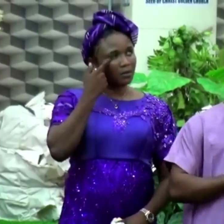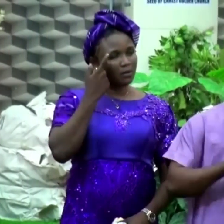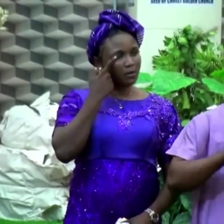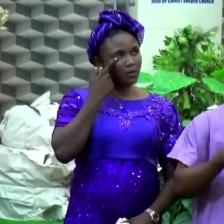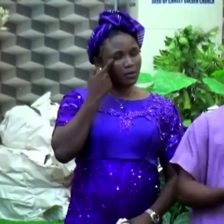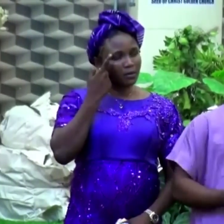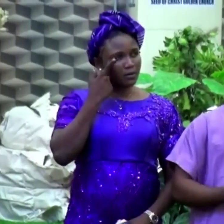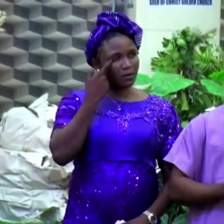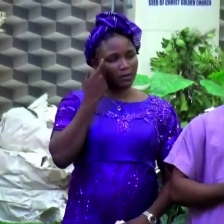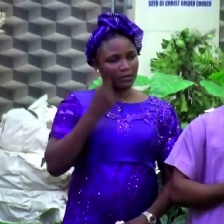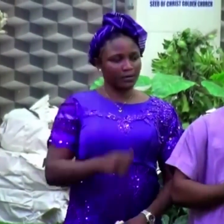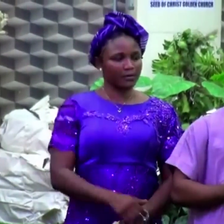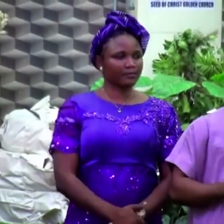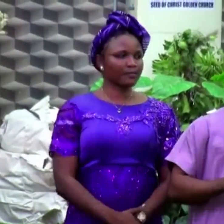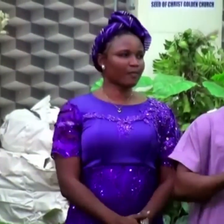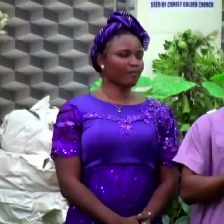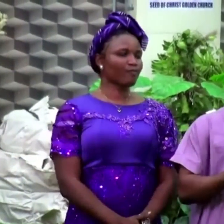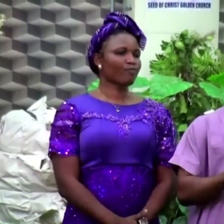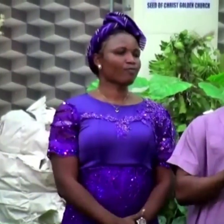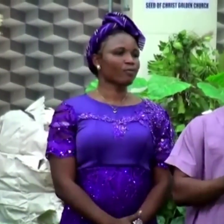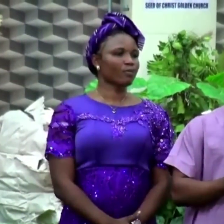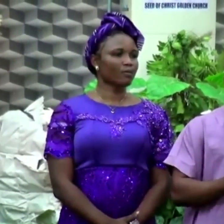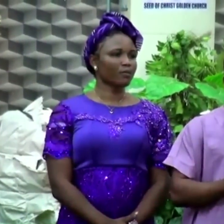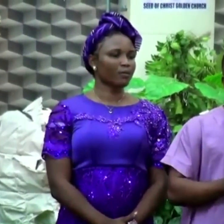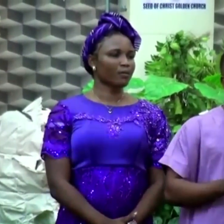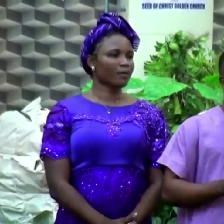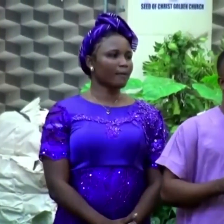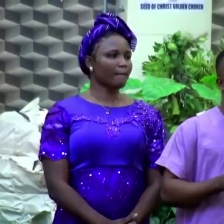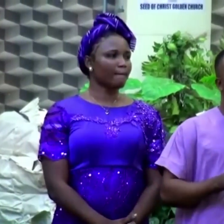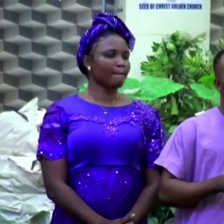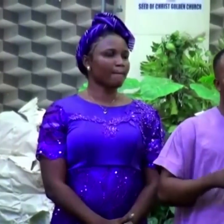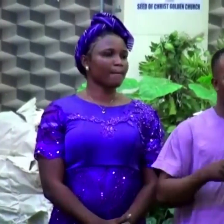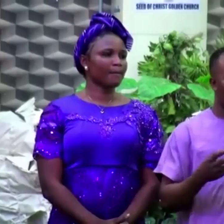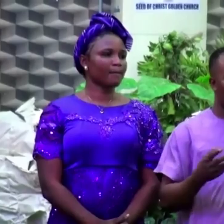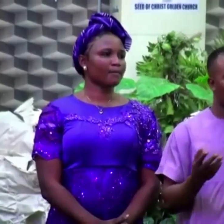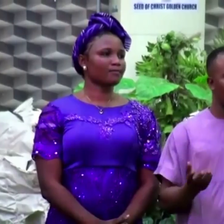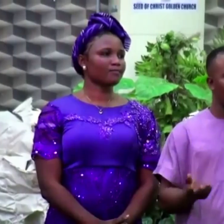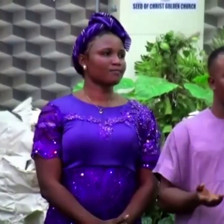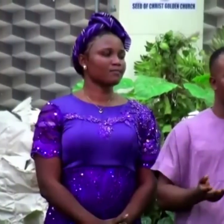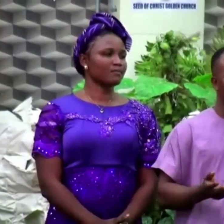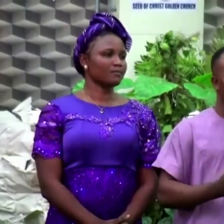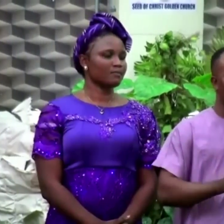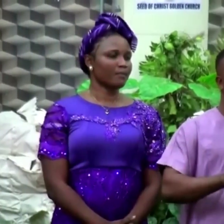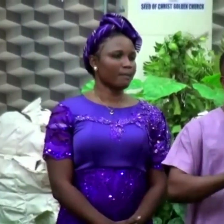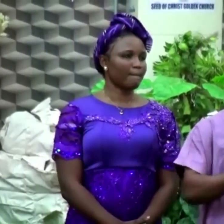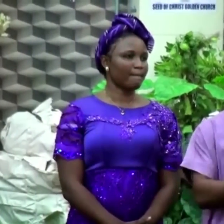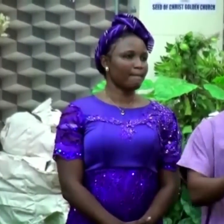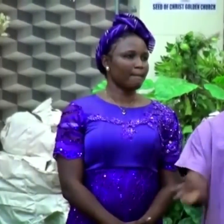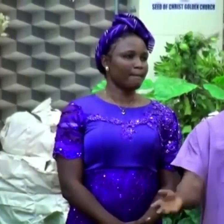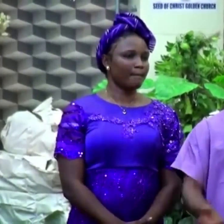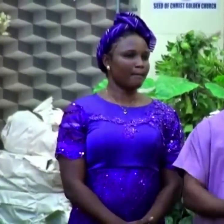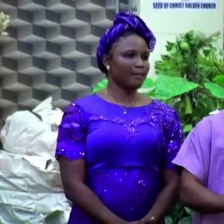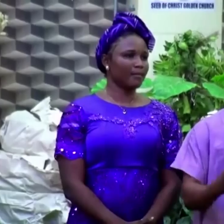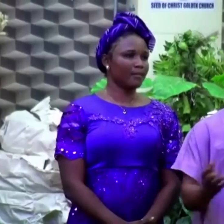ti lo kakiri ah mi o rise ibi kan ti mo wa manage mo wa wo pe atuti ka ti be